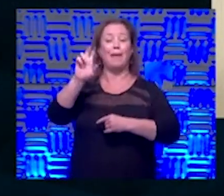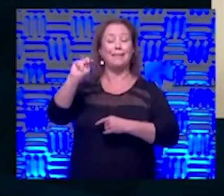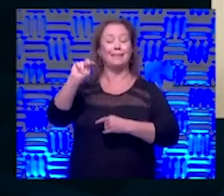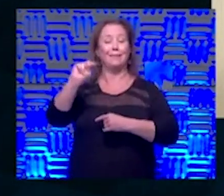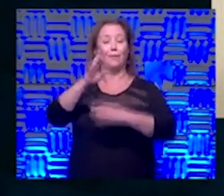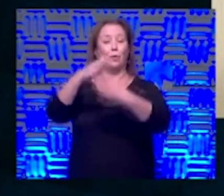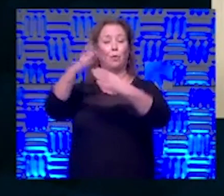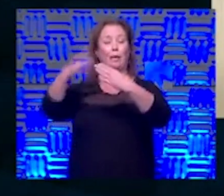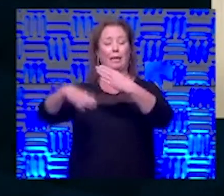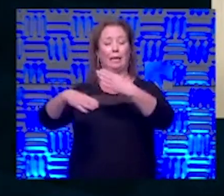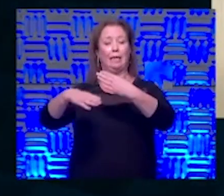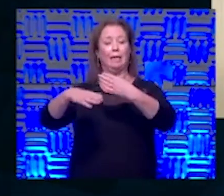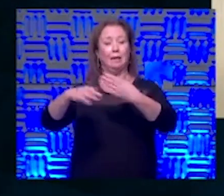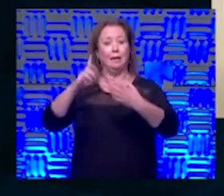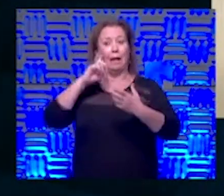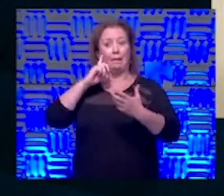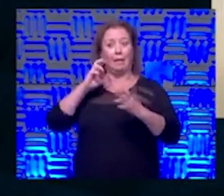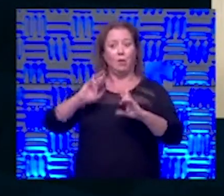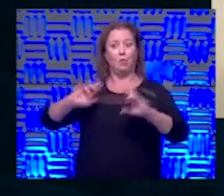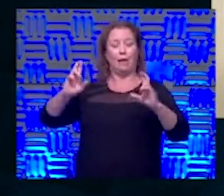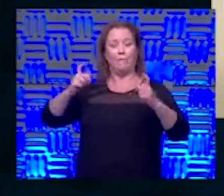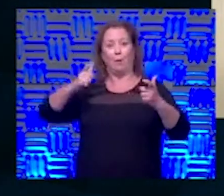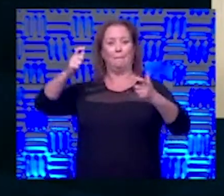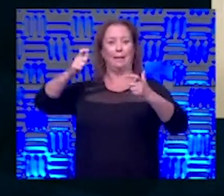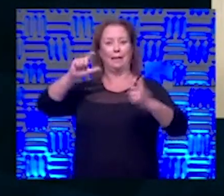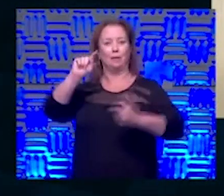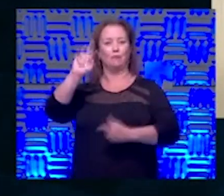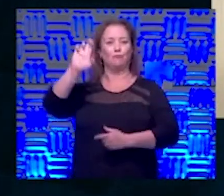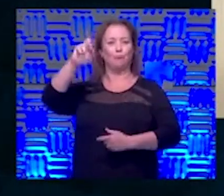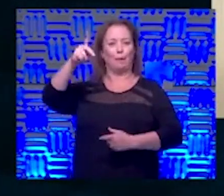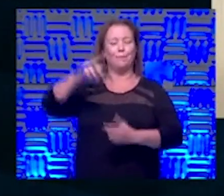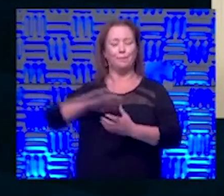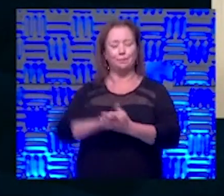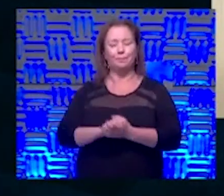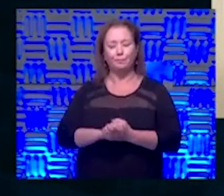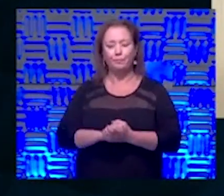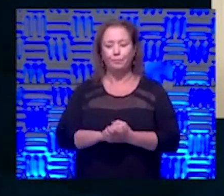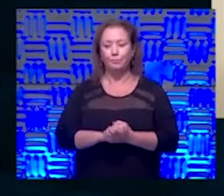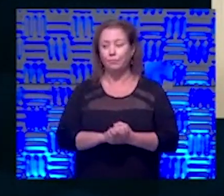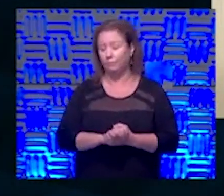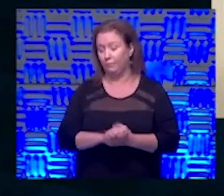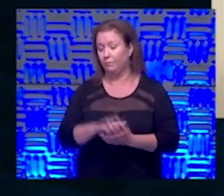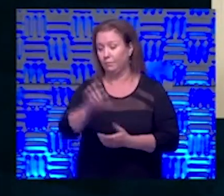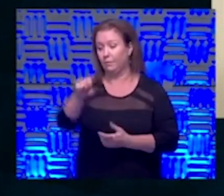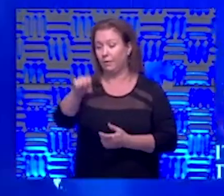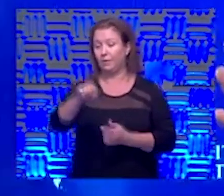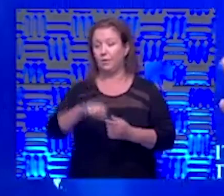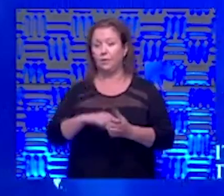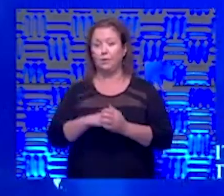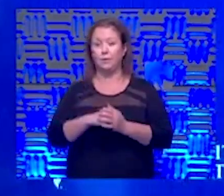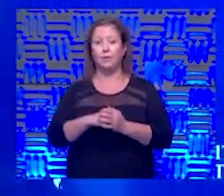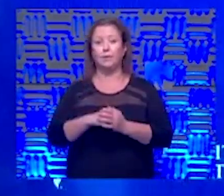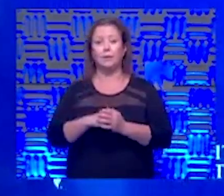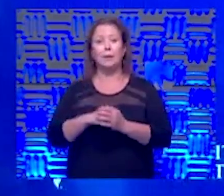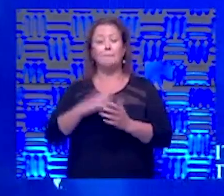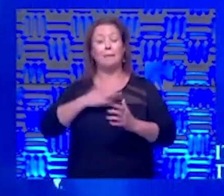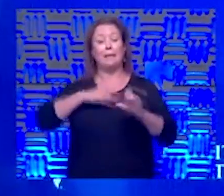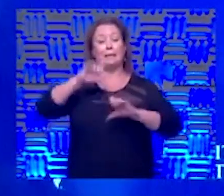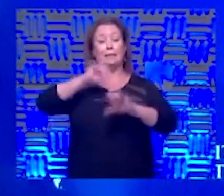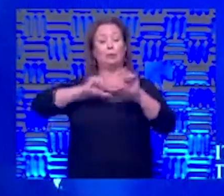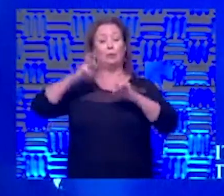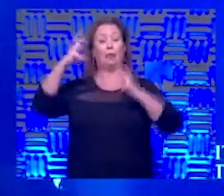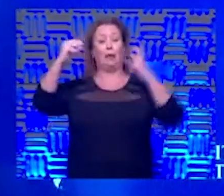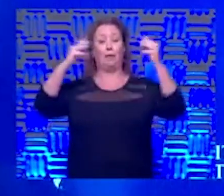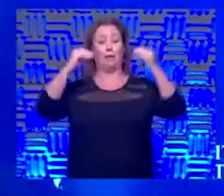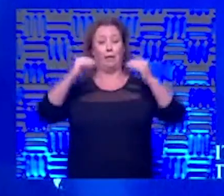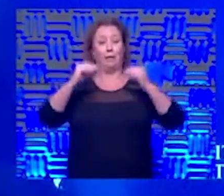to this big travel or this big trip. You bet. You know, and to me, here are the social outings I have. My social